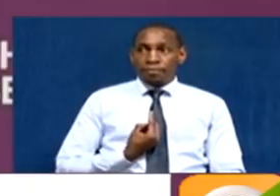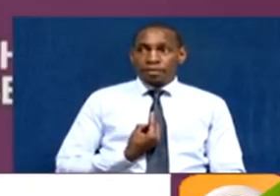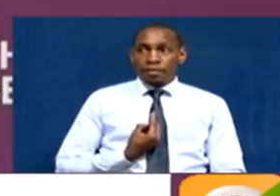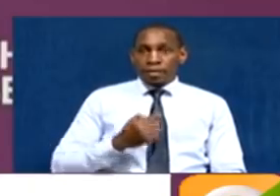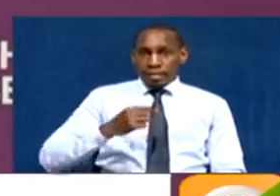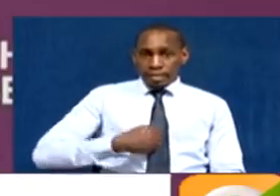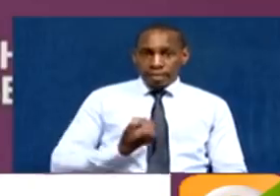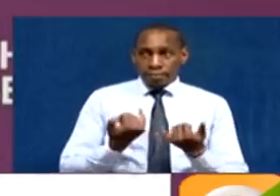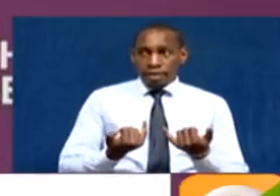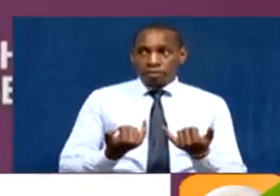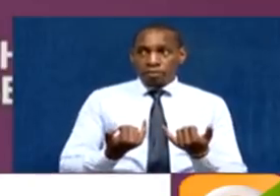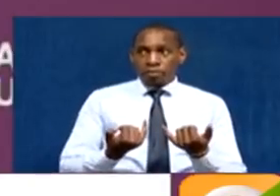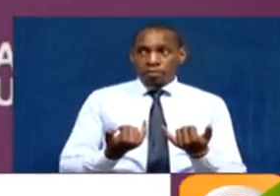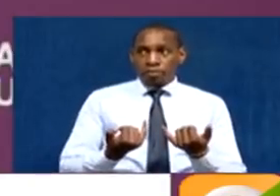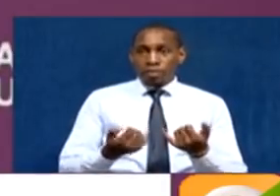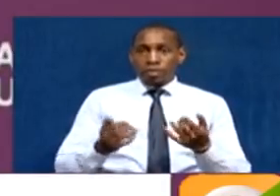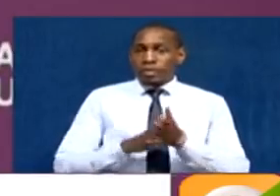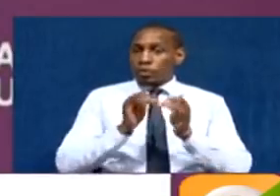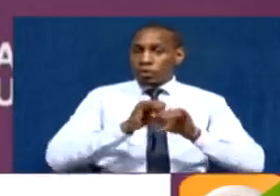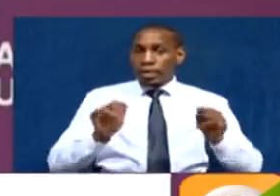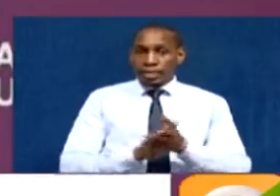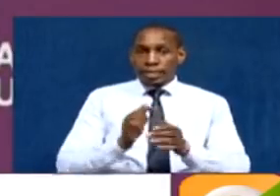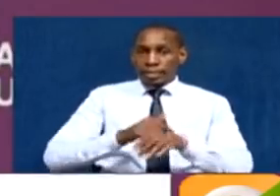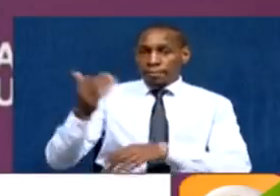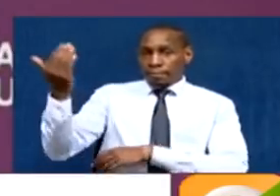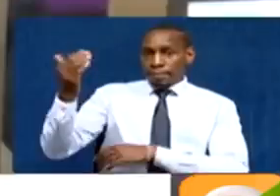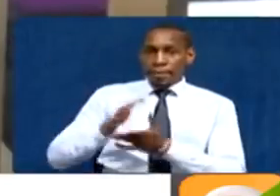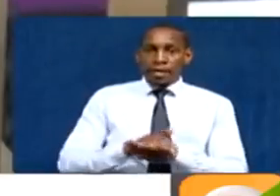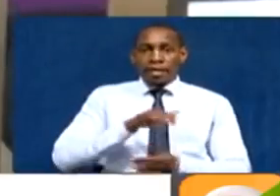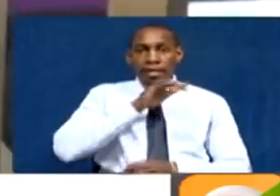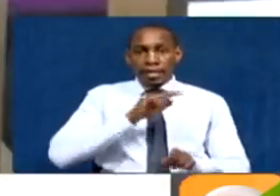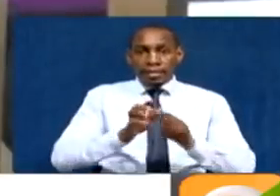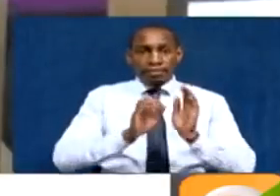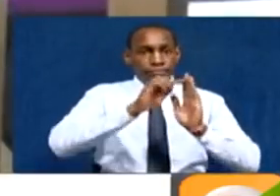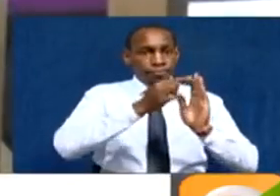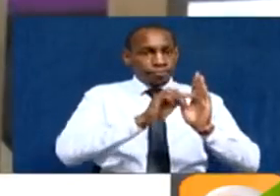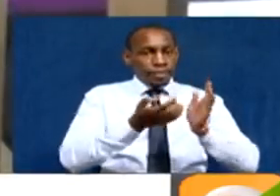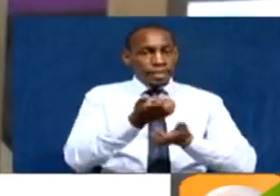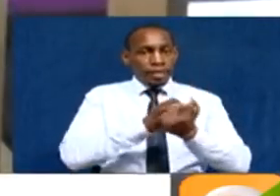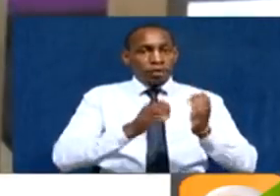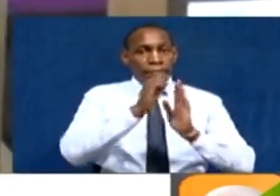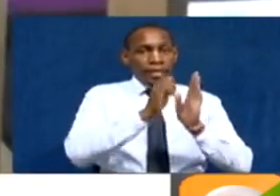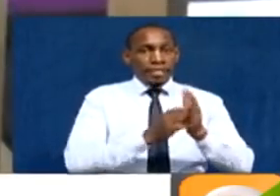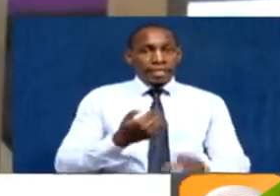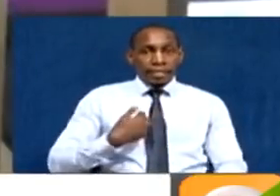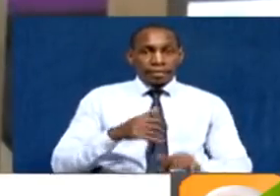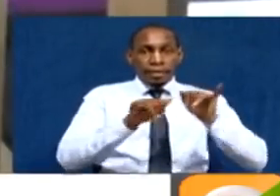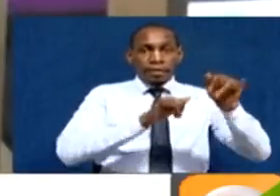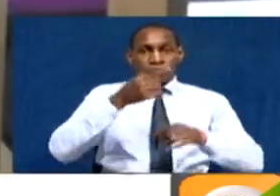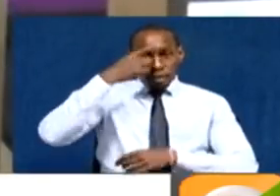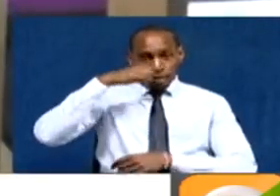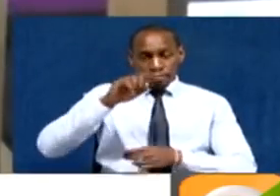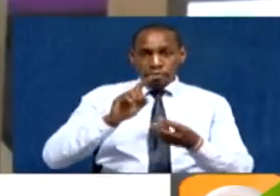I'm coming in there with clean hands. During the Chatham House session, Odinga also outlined his economic agenda, foreign